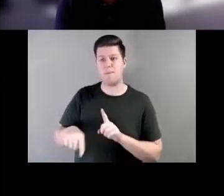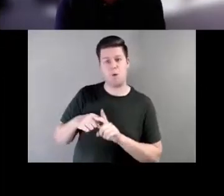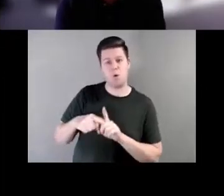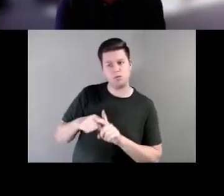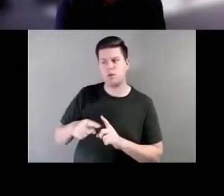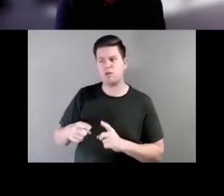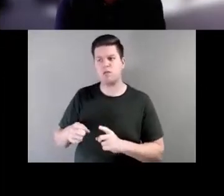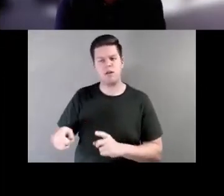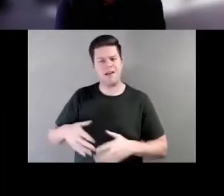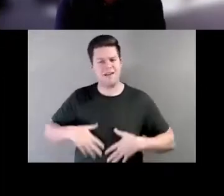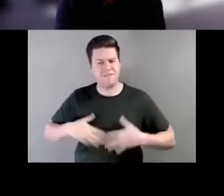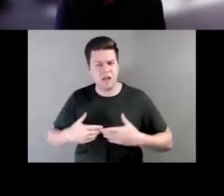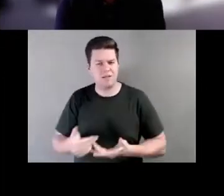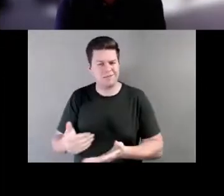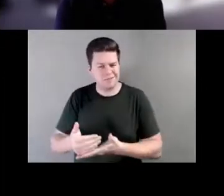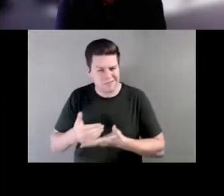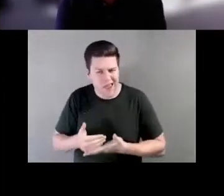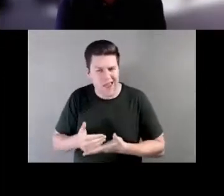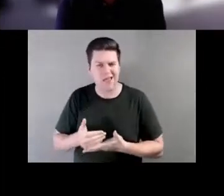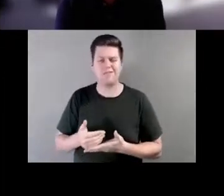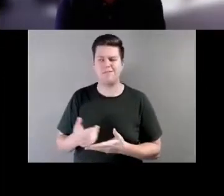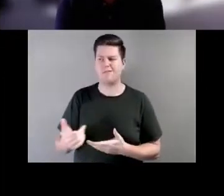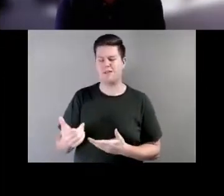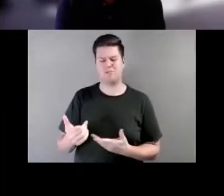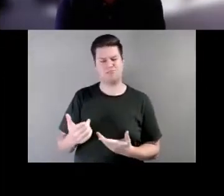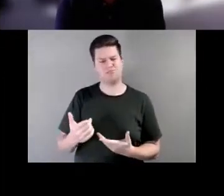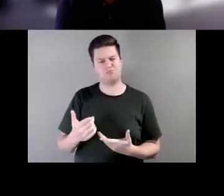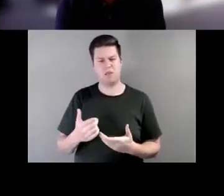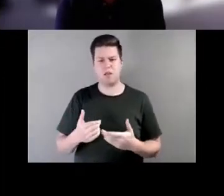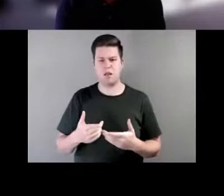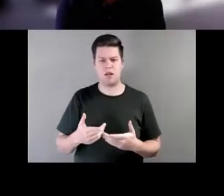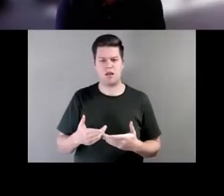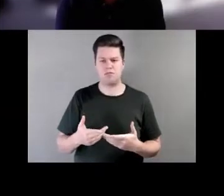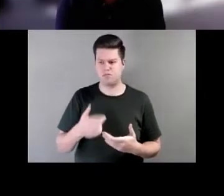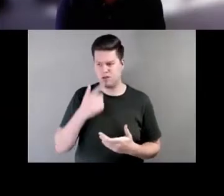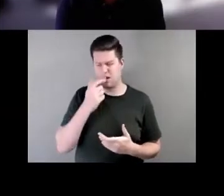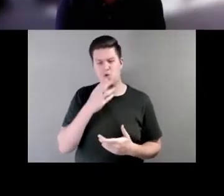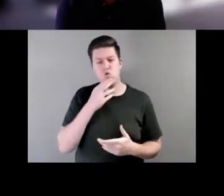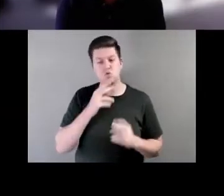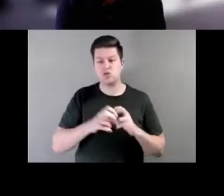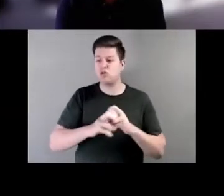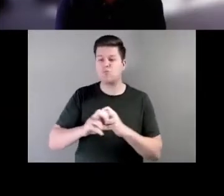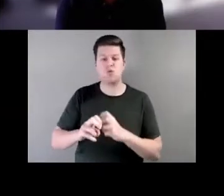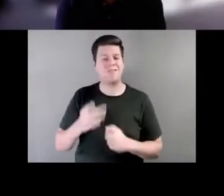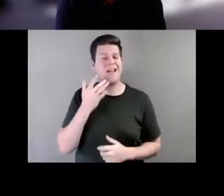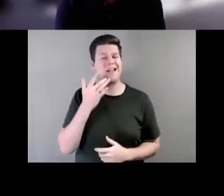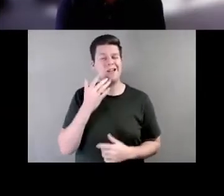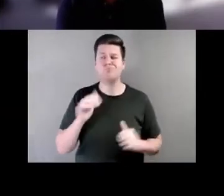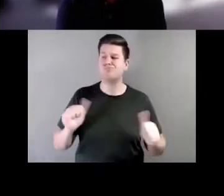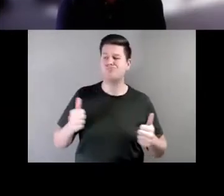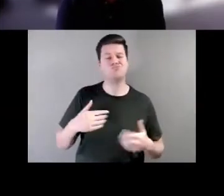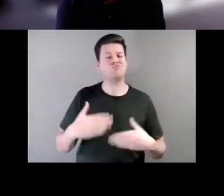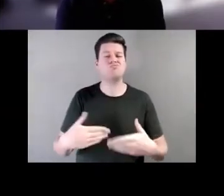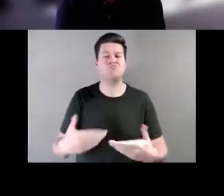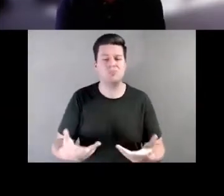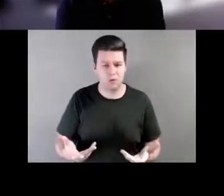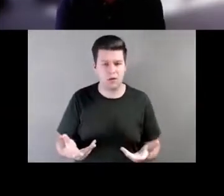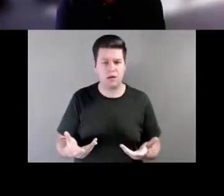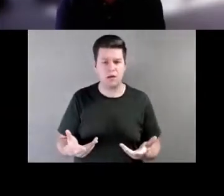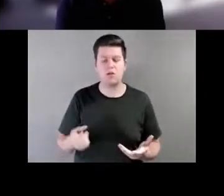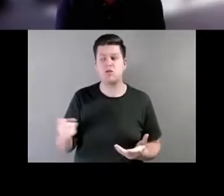more able to use public transport more easily. And it's importantly focused on the door-to-door